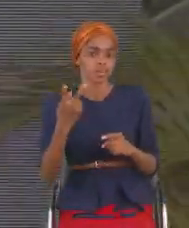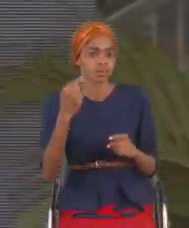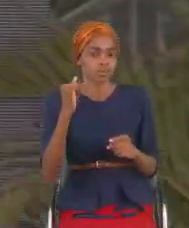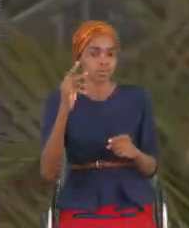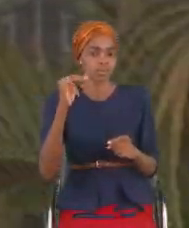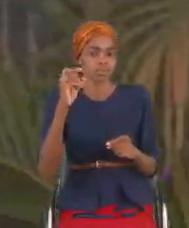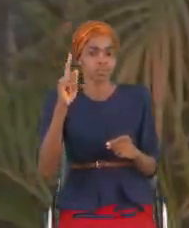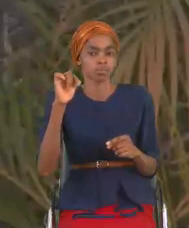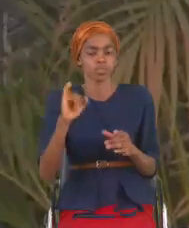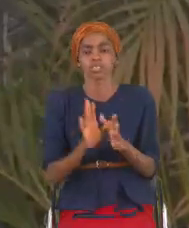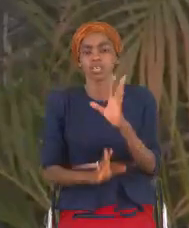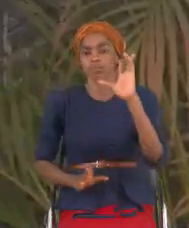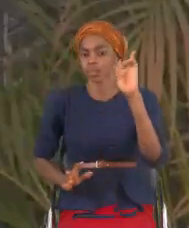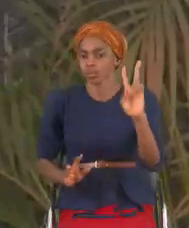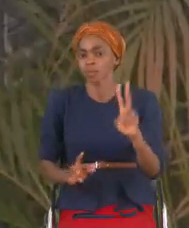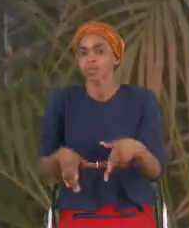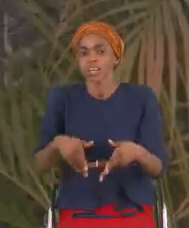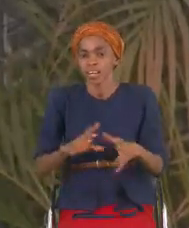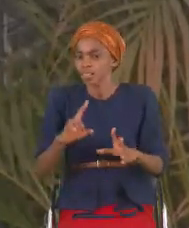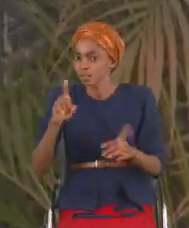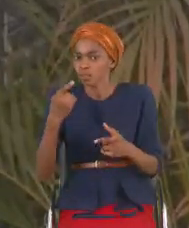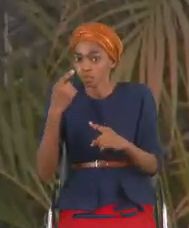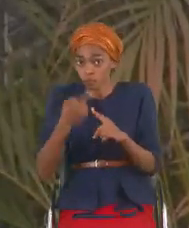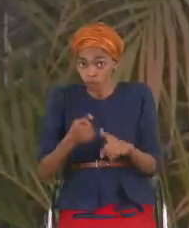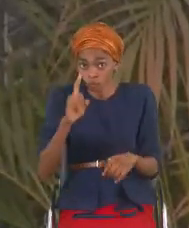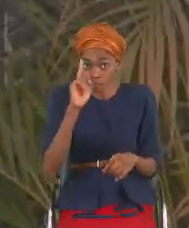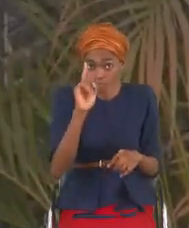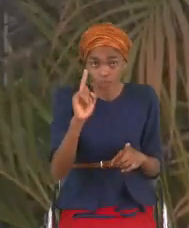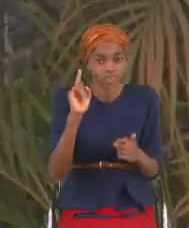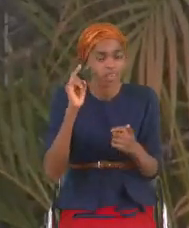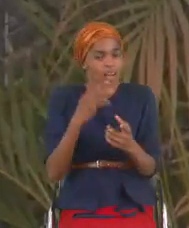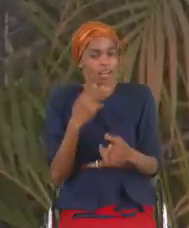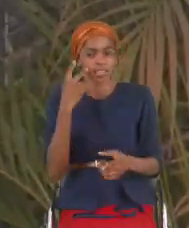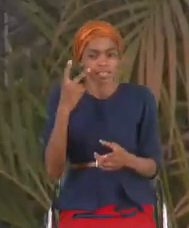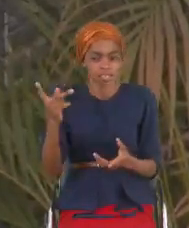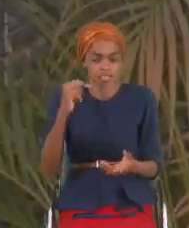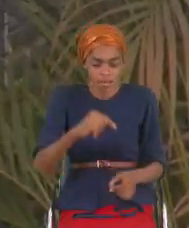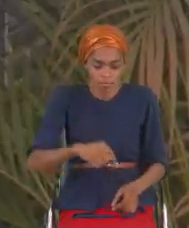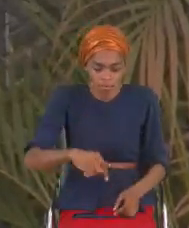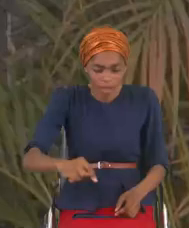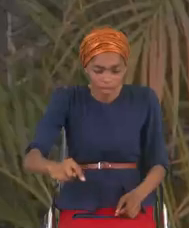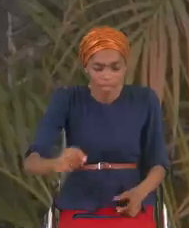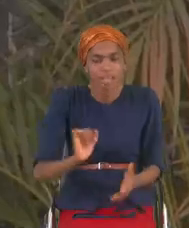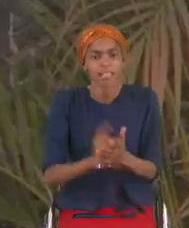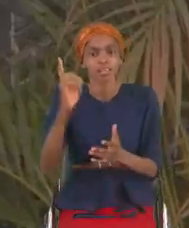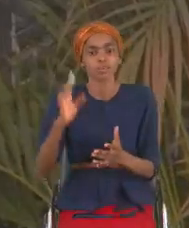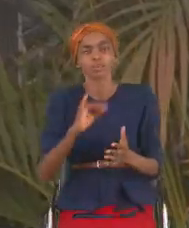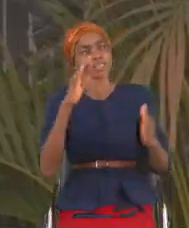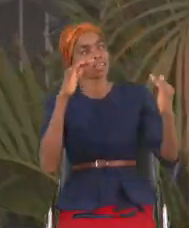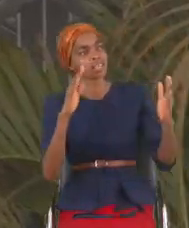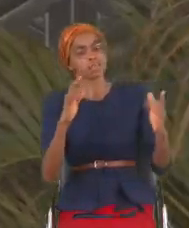two and let's go from verse one and see the marx is expecting number